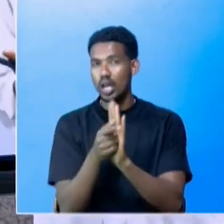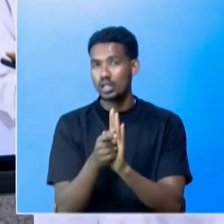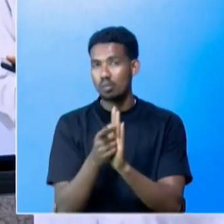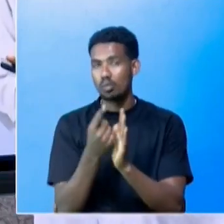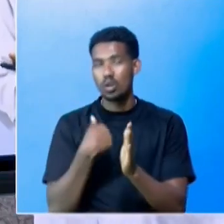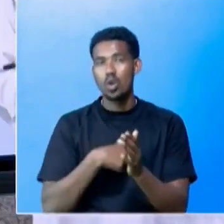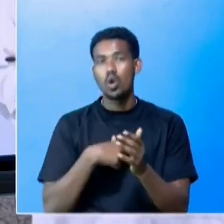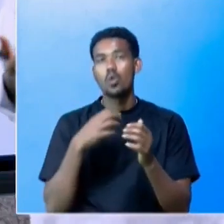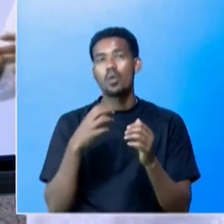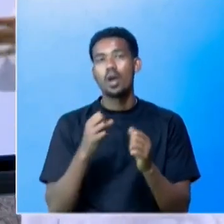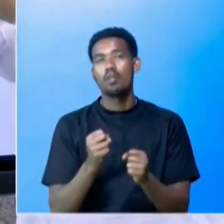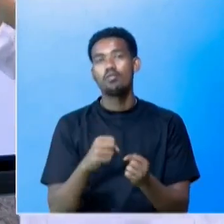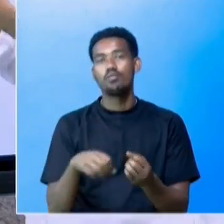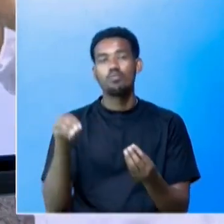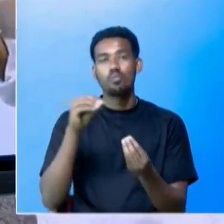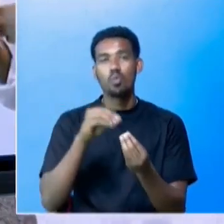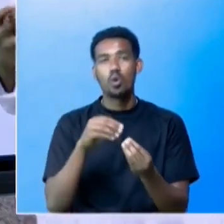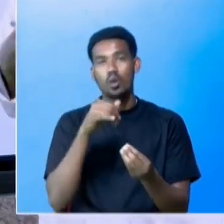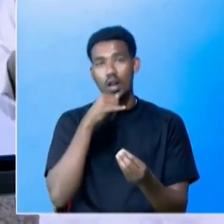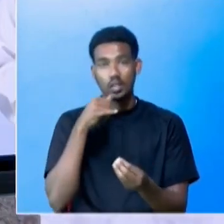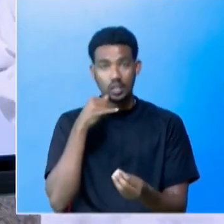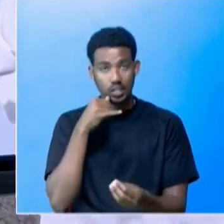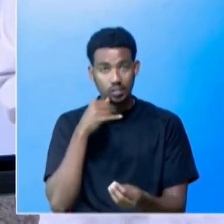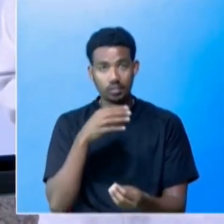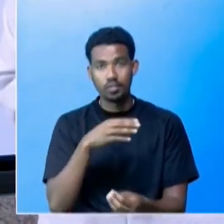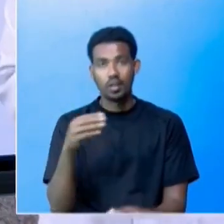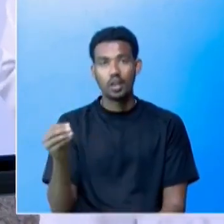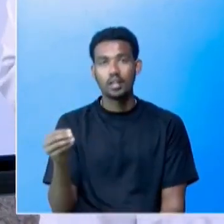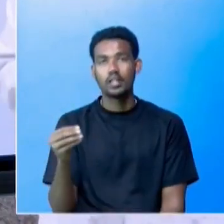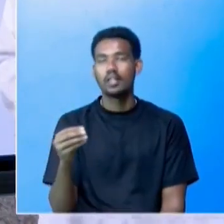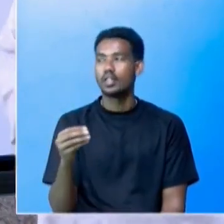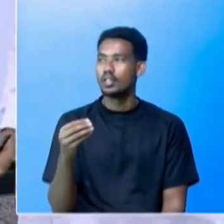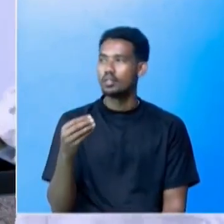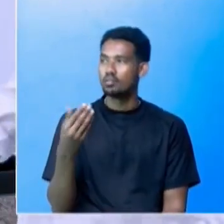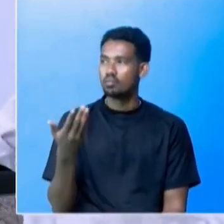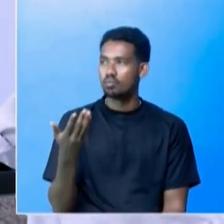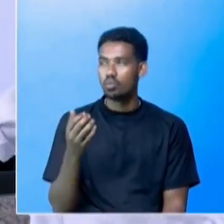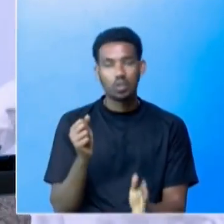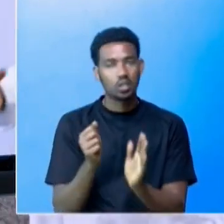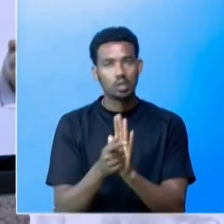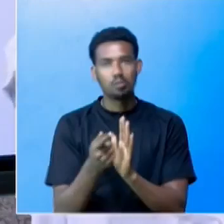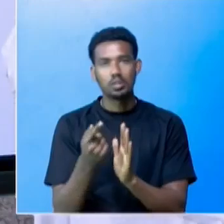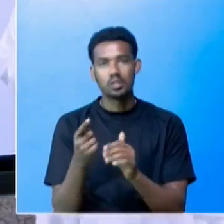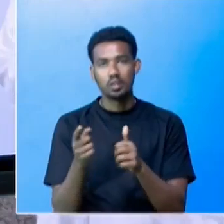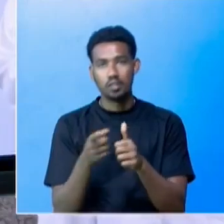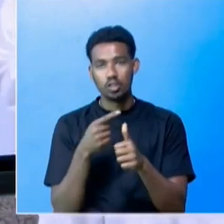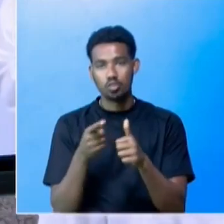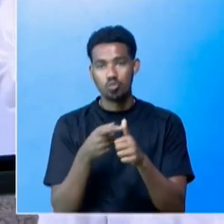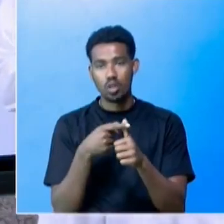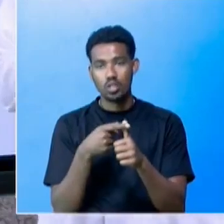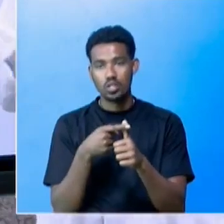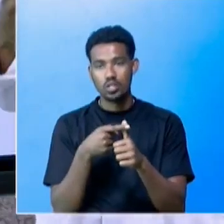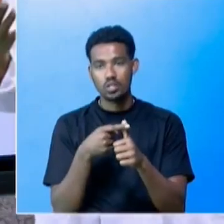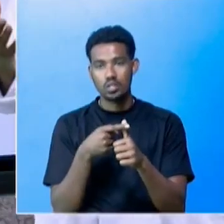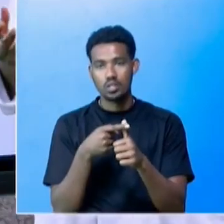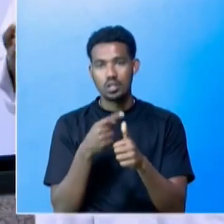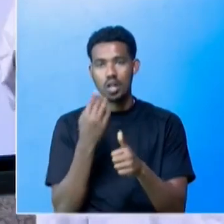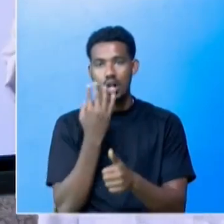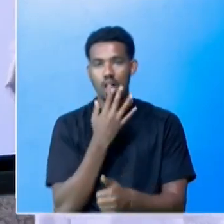more adjective, but I just mention some of them in here. So the first one is